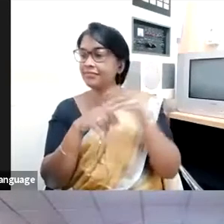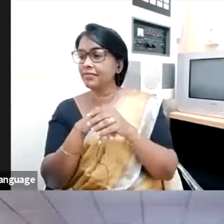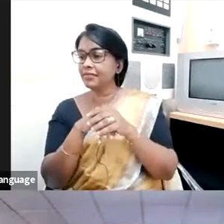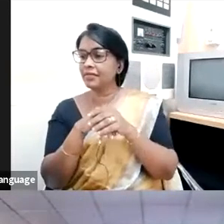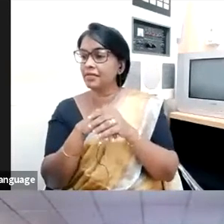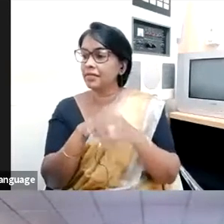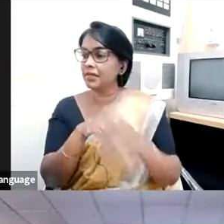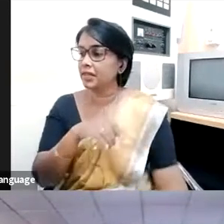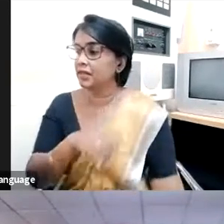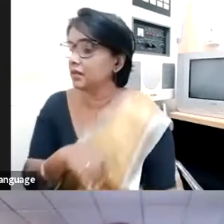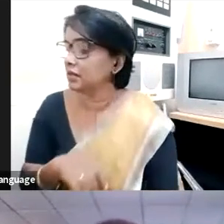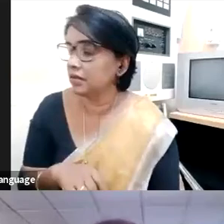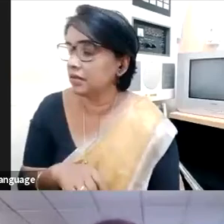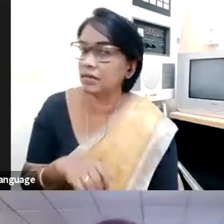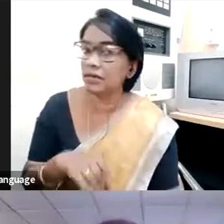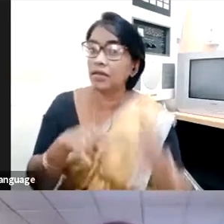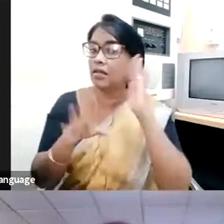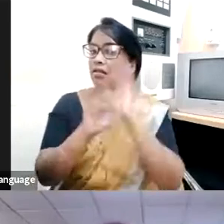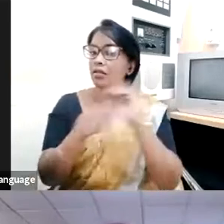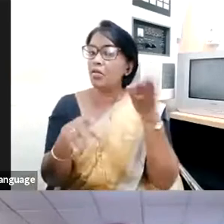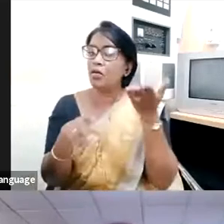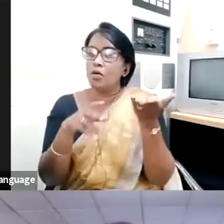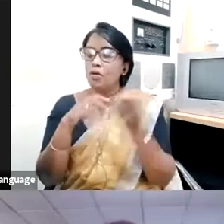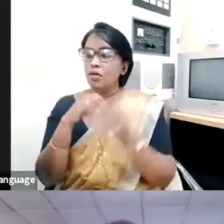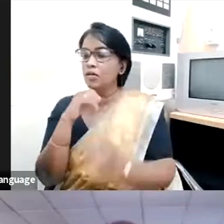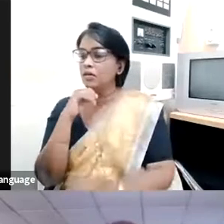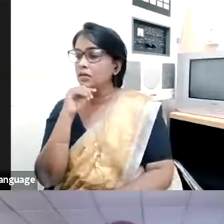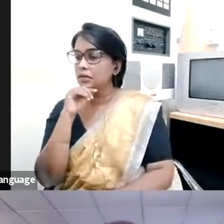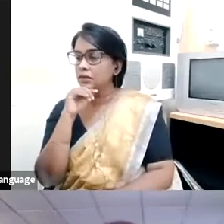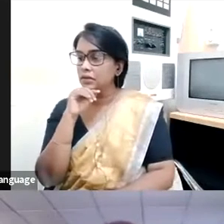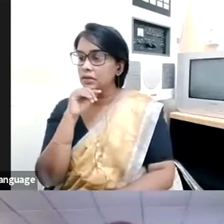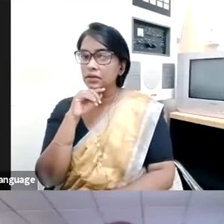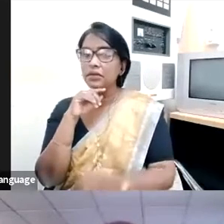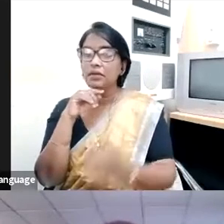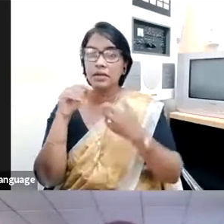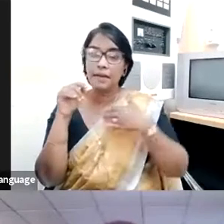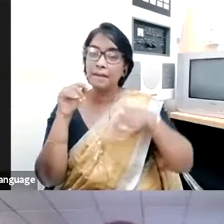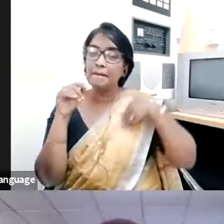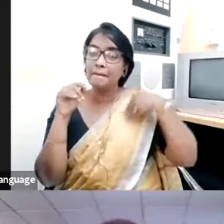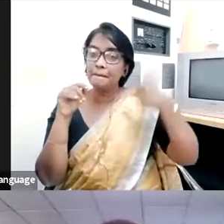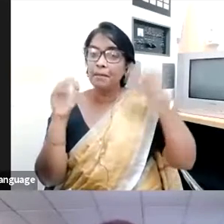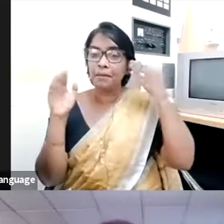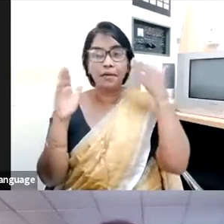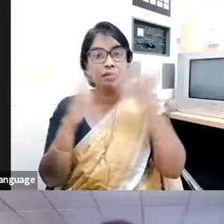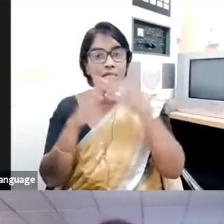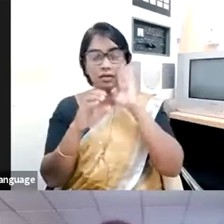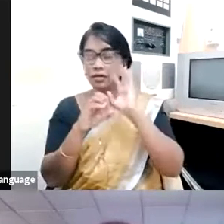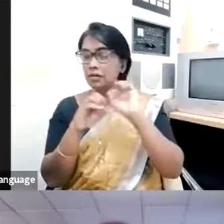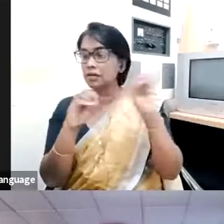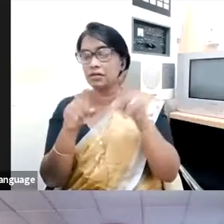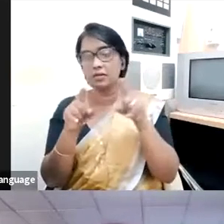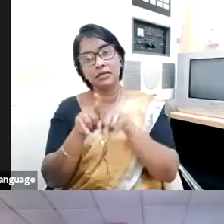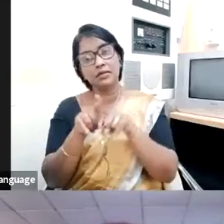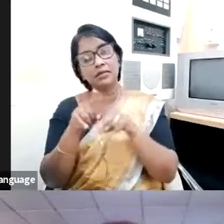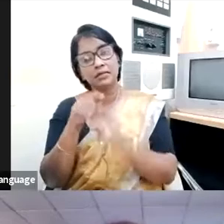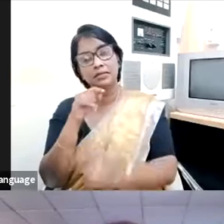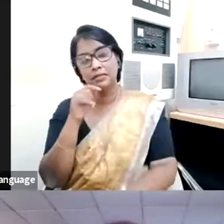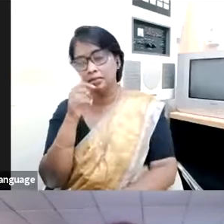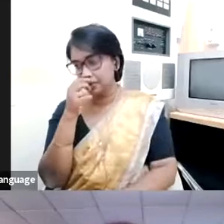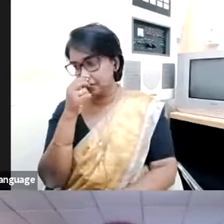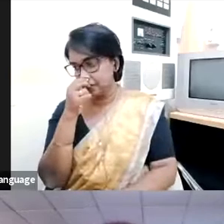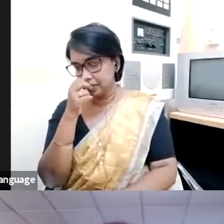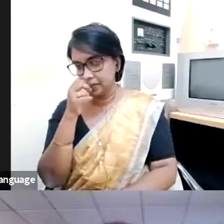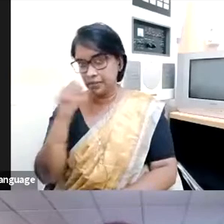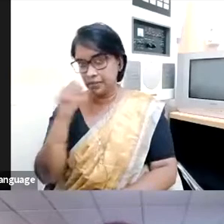today? My one big message is in the subject that I was given to talk today on forestry.